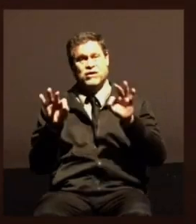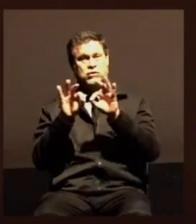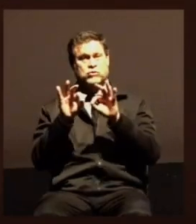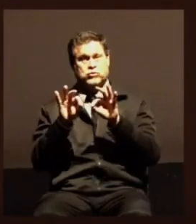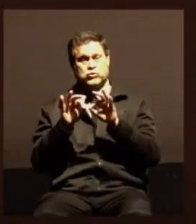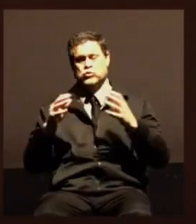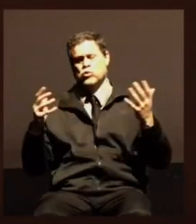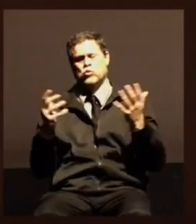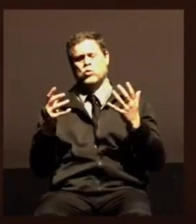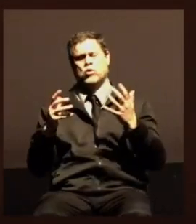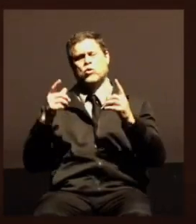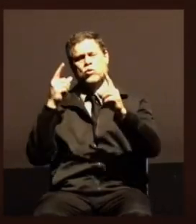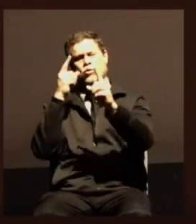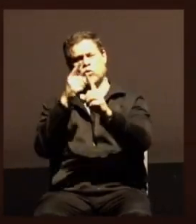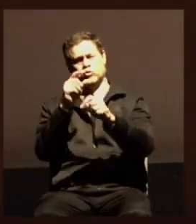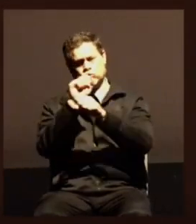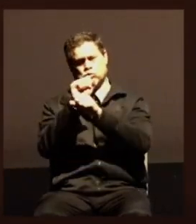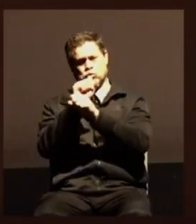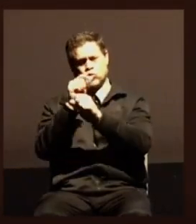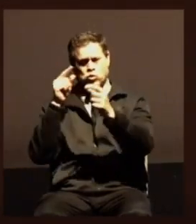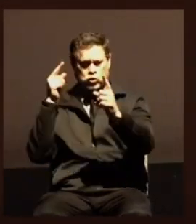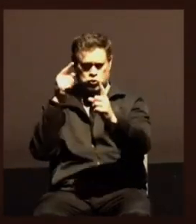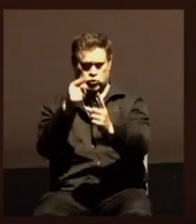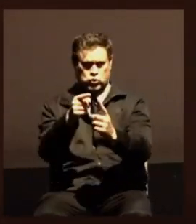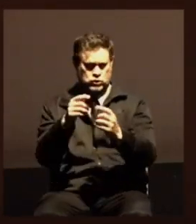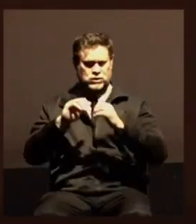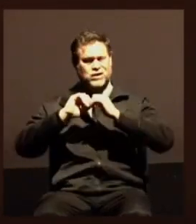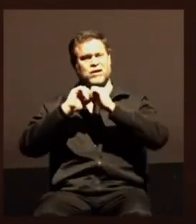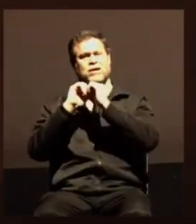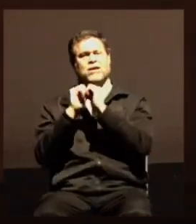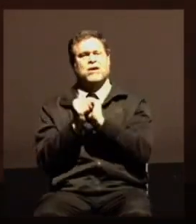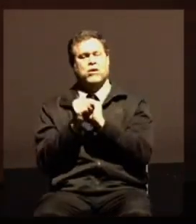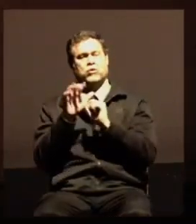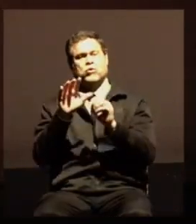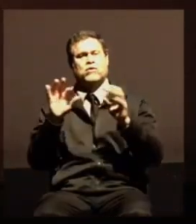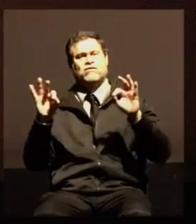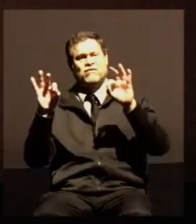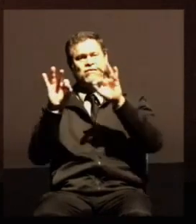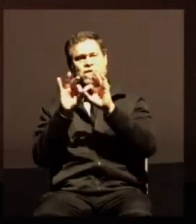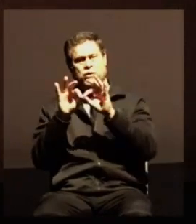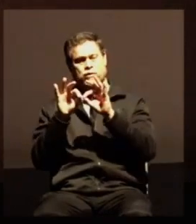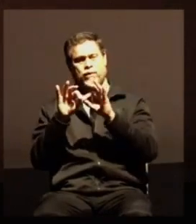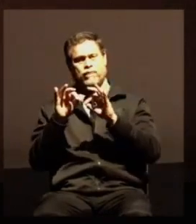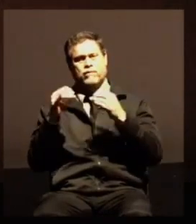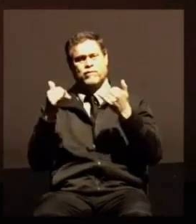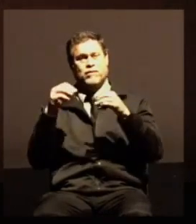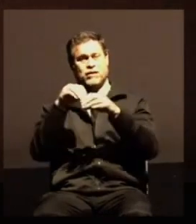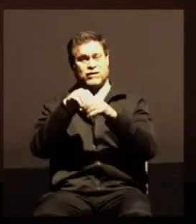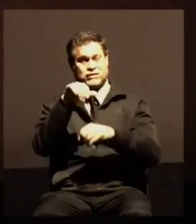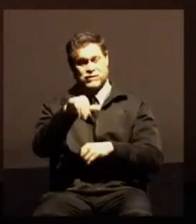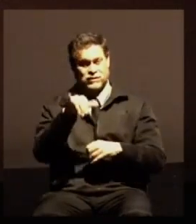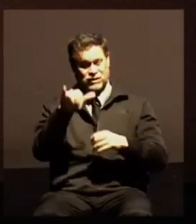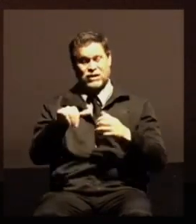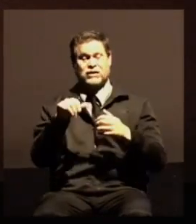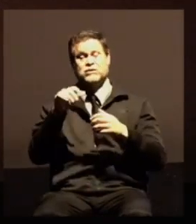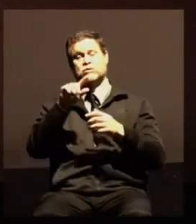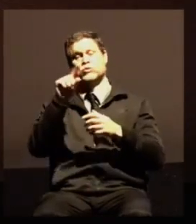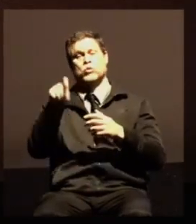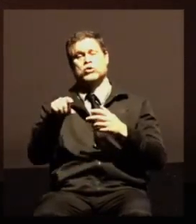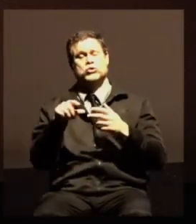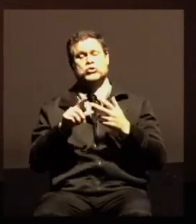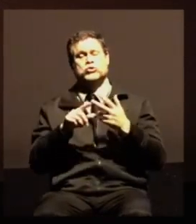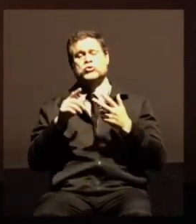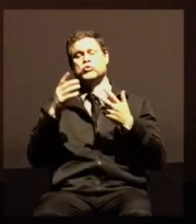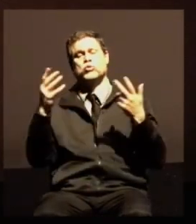What are the goals that you're working towards, and how do your values play into them? This last question is,